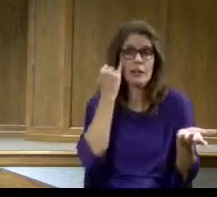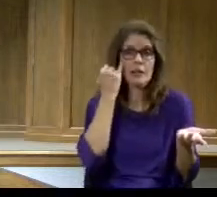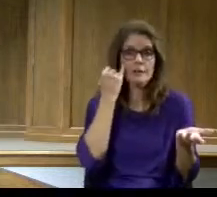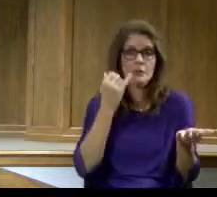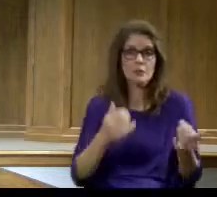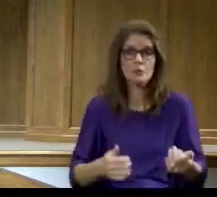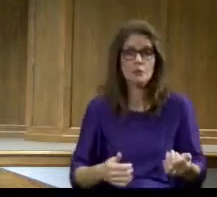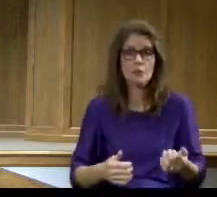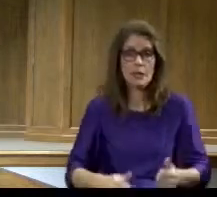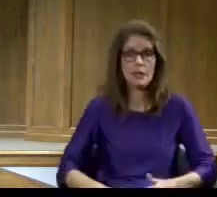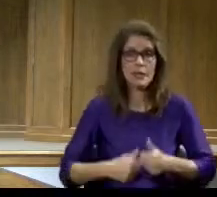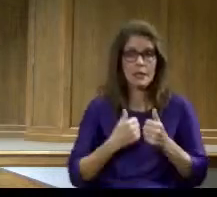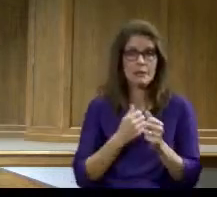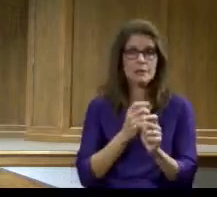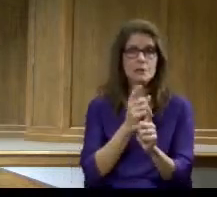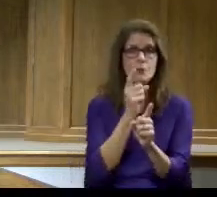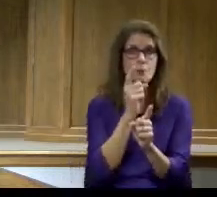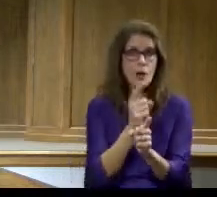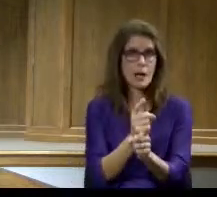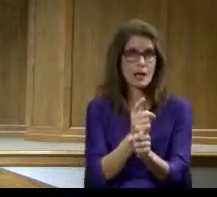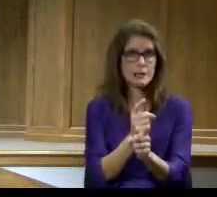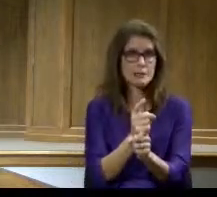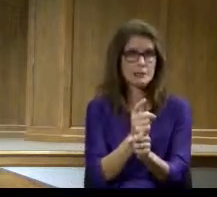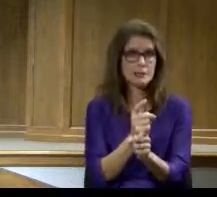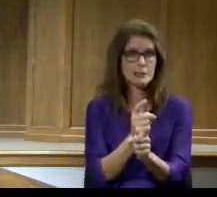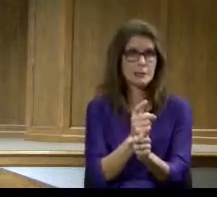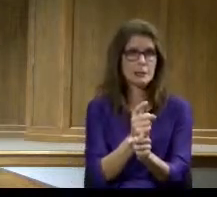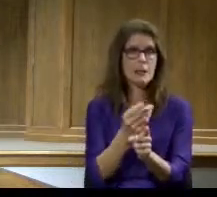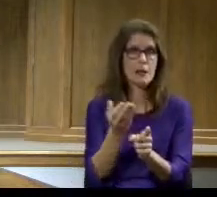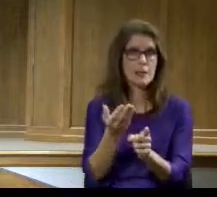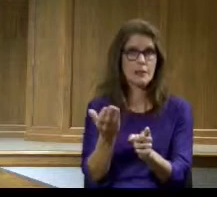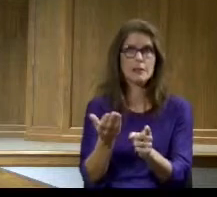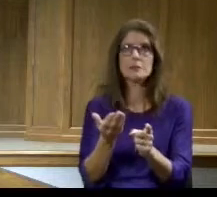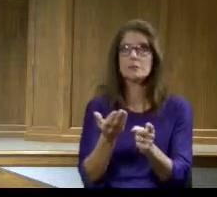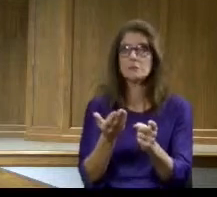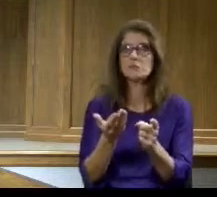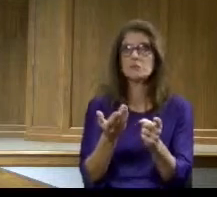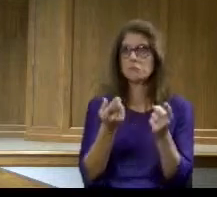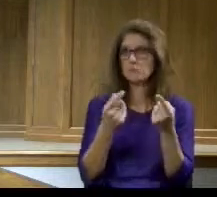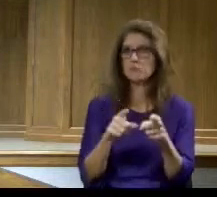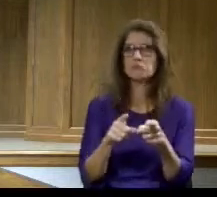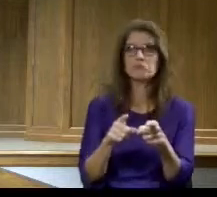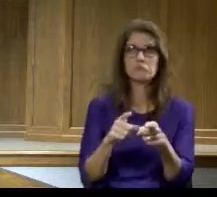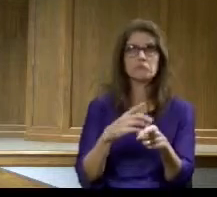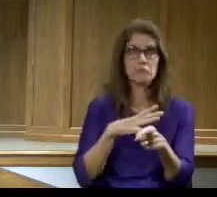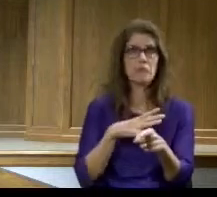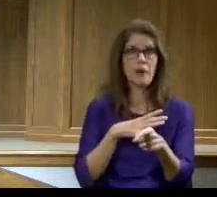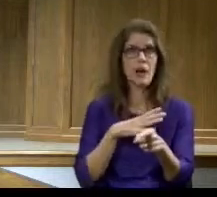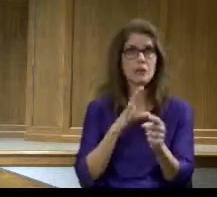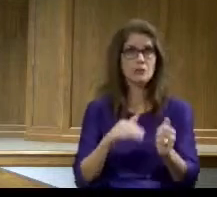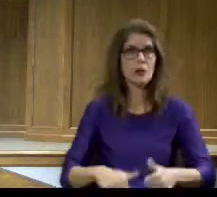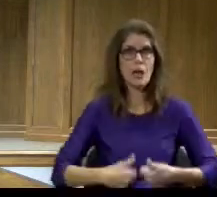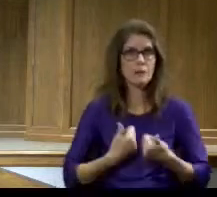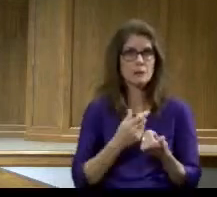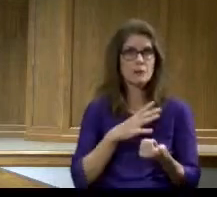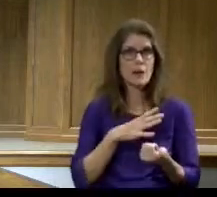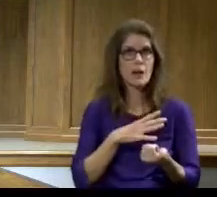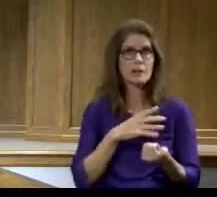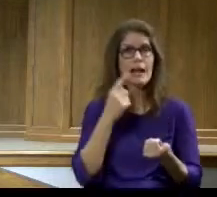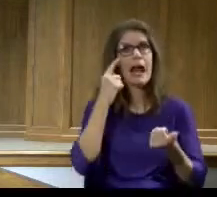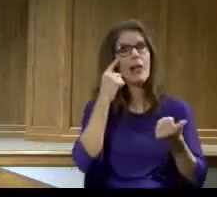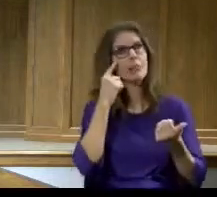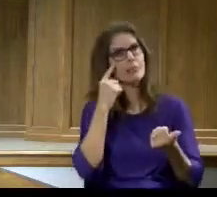well went well for your life, you know, here on earth. And I thought if you lived